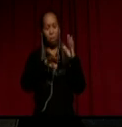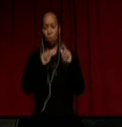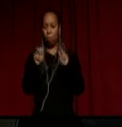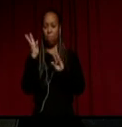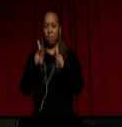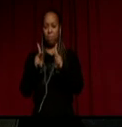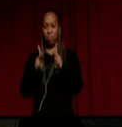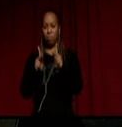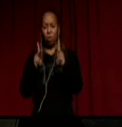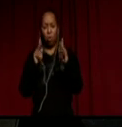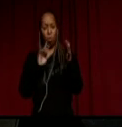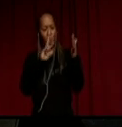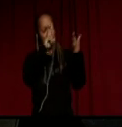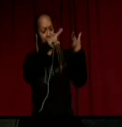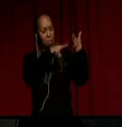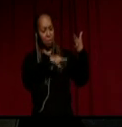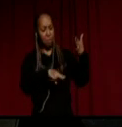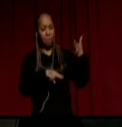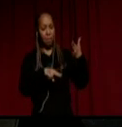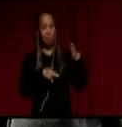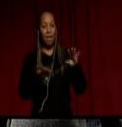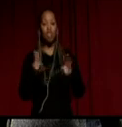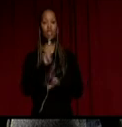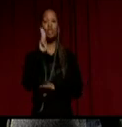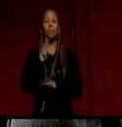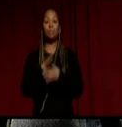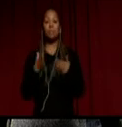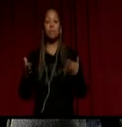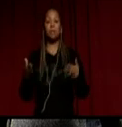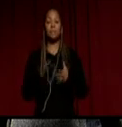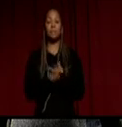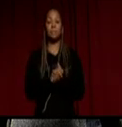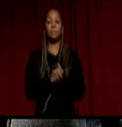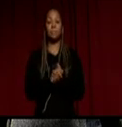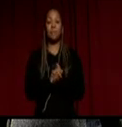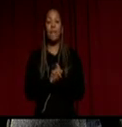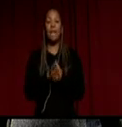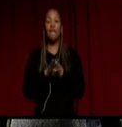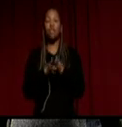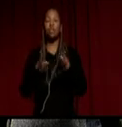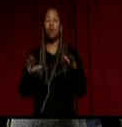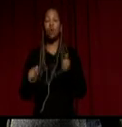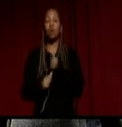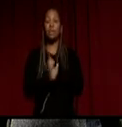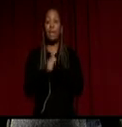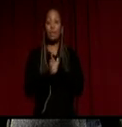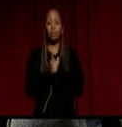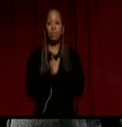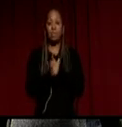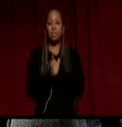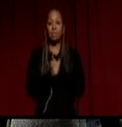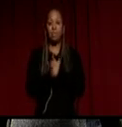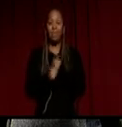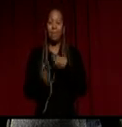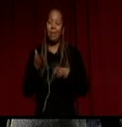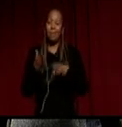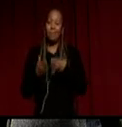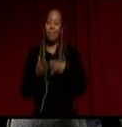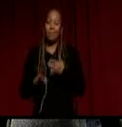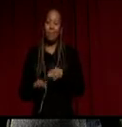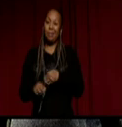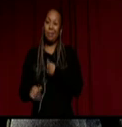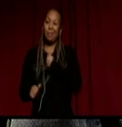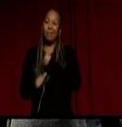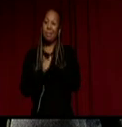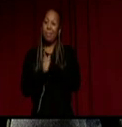table, and I'm going to tell you to take this stuff. I think it's so dangerous. It actually has probably done more damage